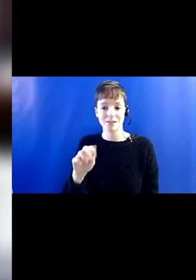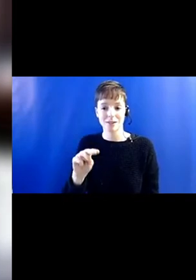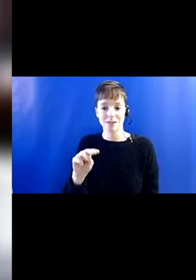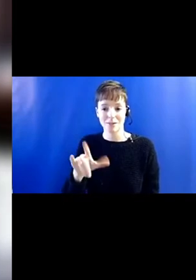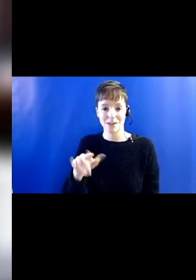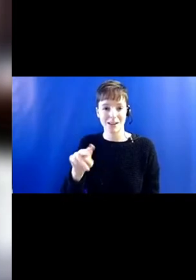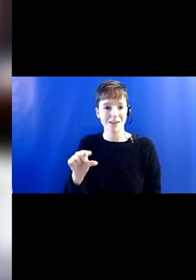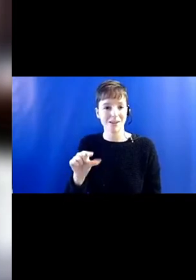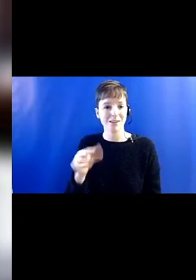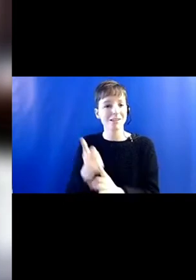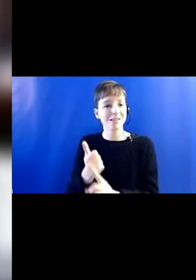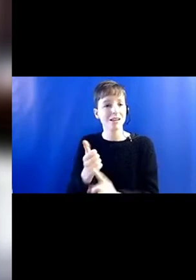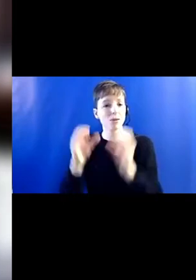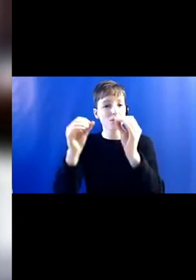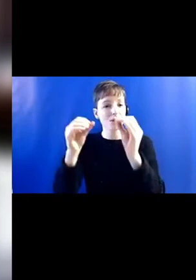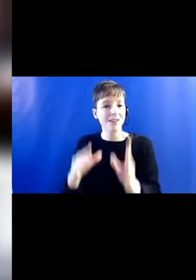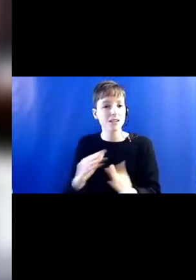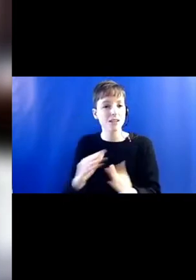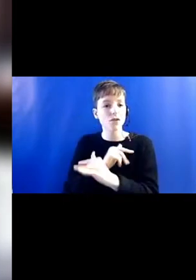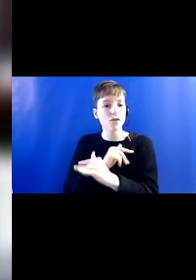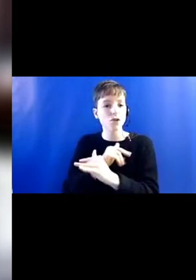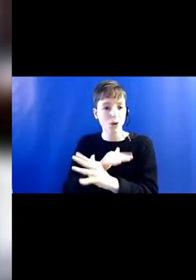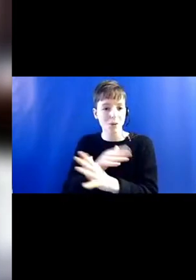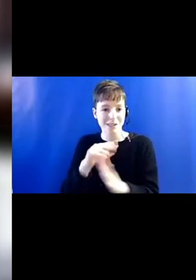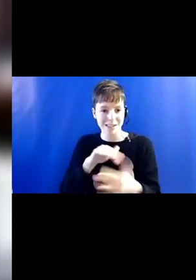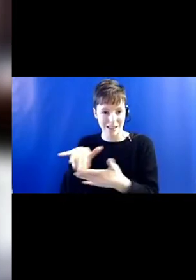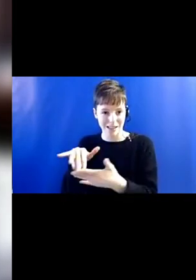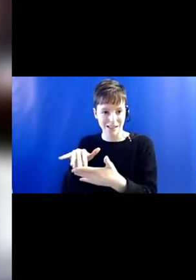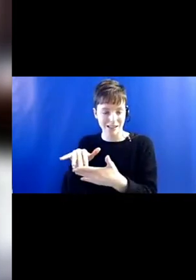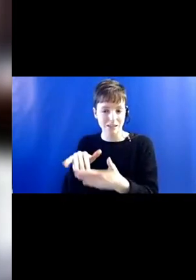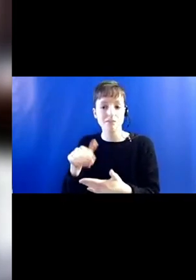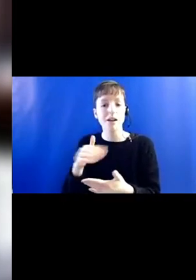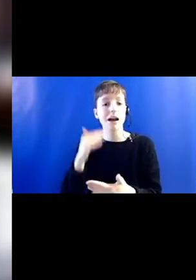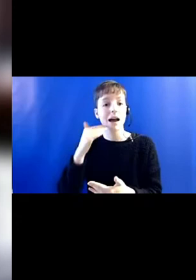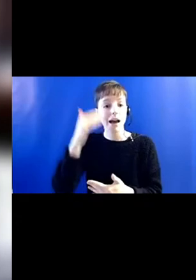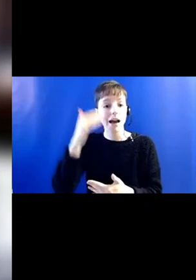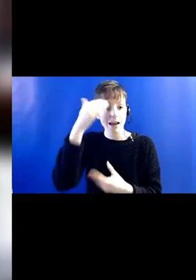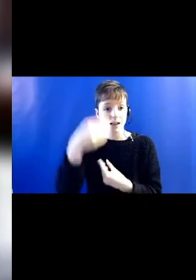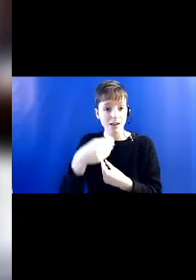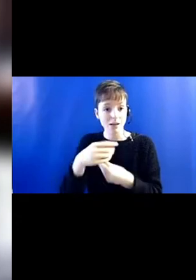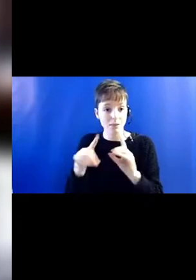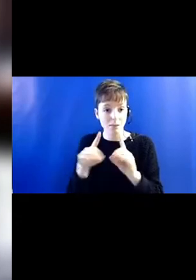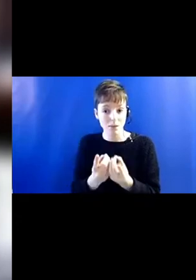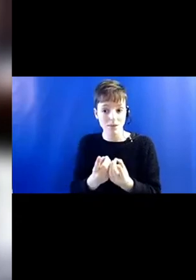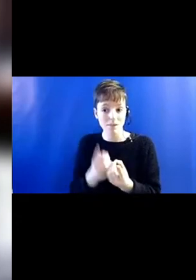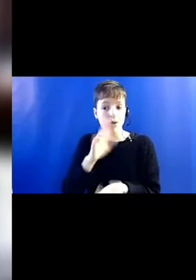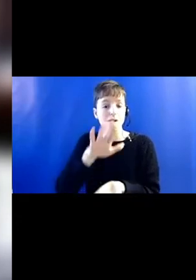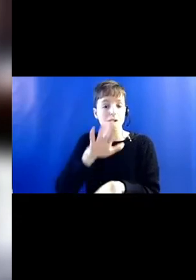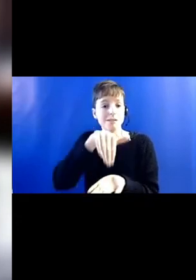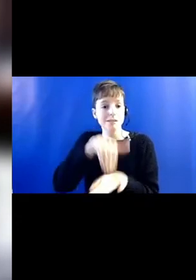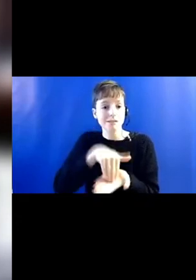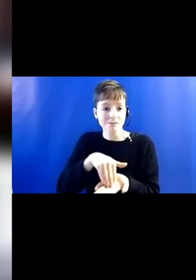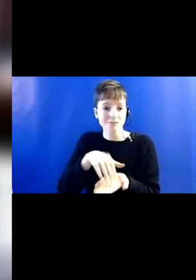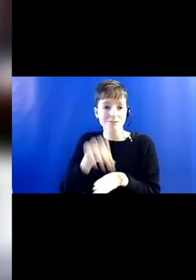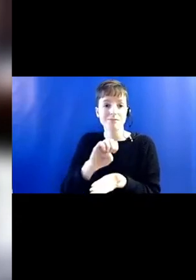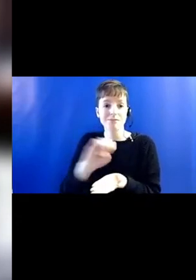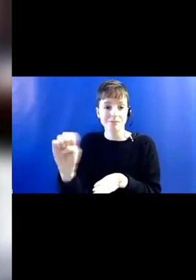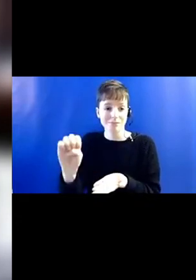professor of German studies and head of the Department of Central, Eastern, and Northern European Studies.